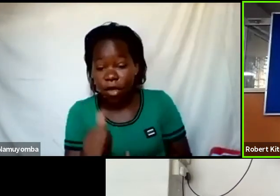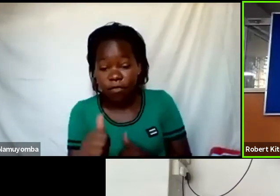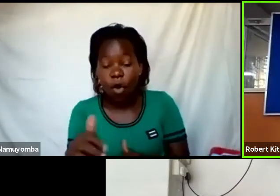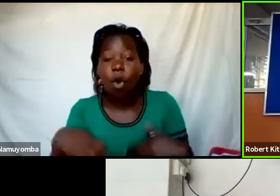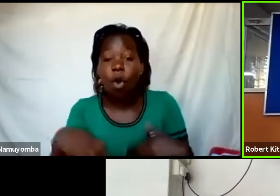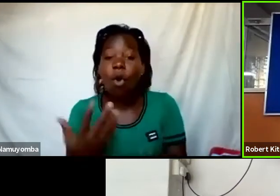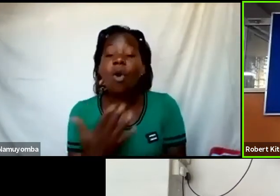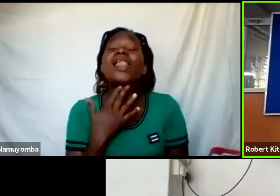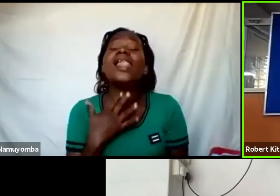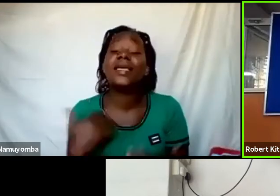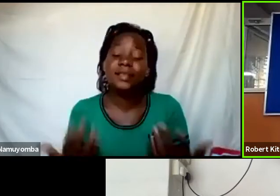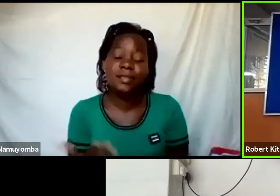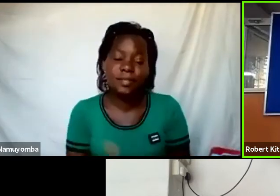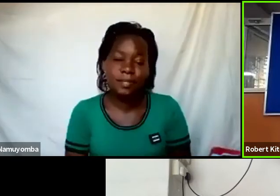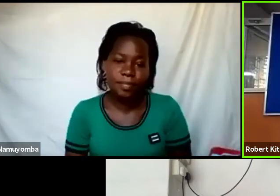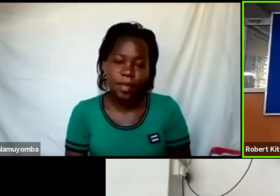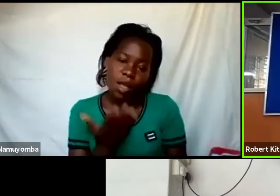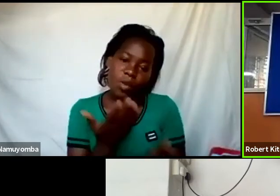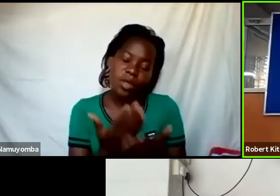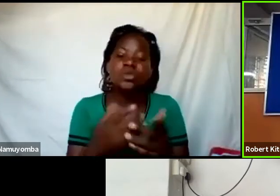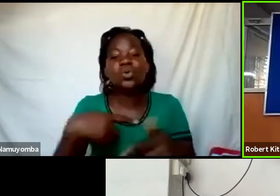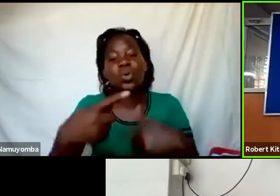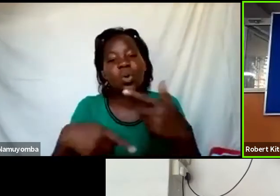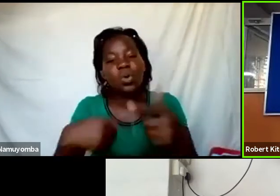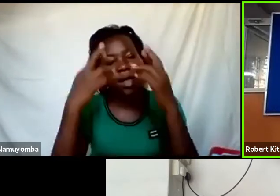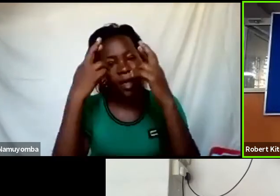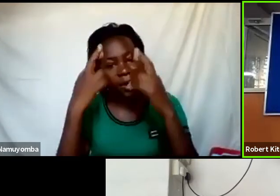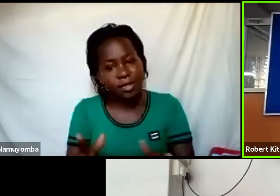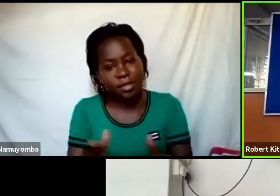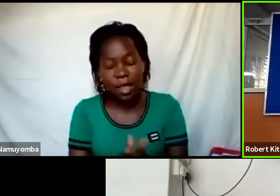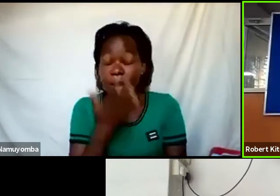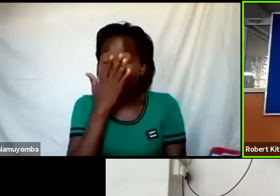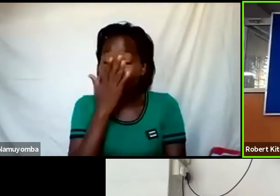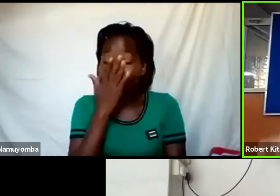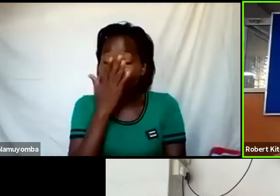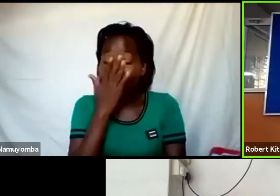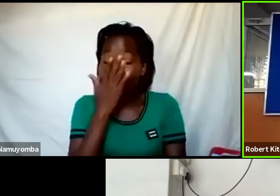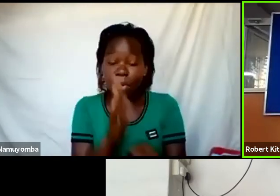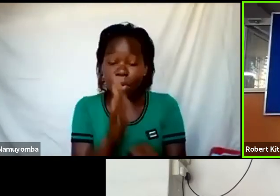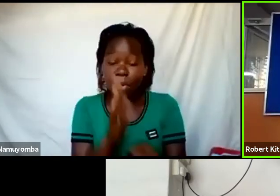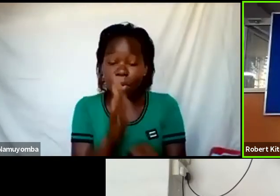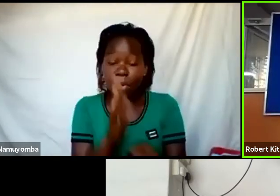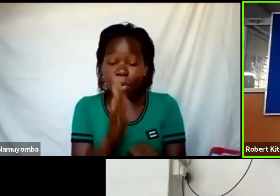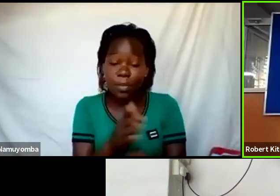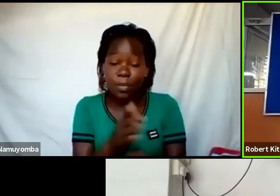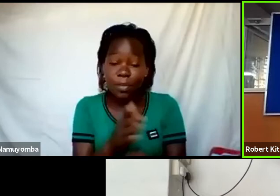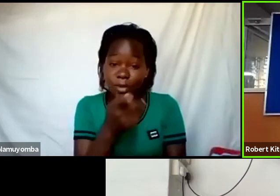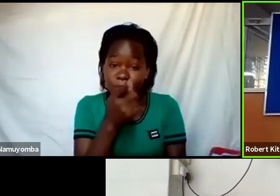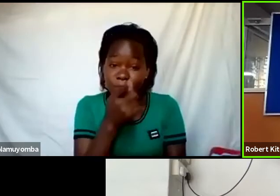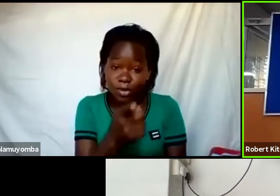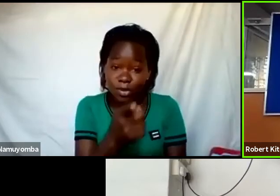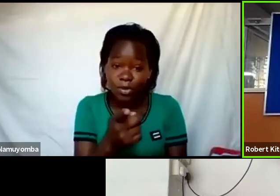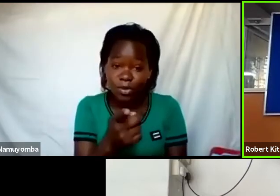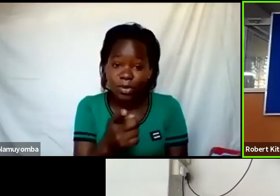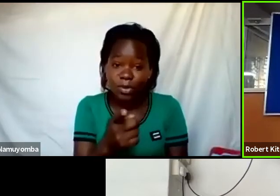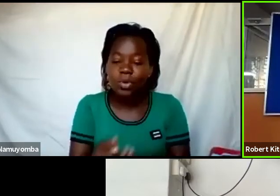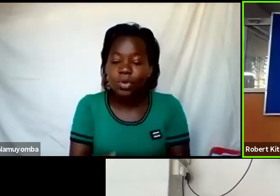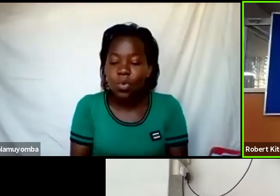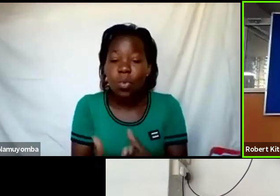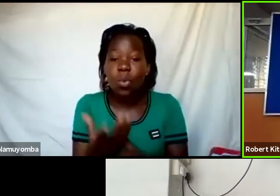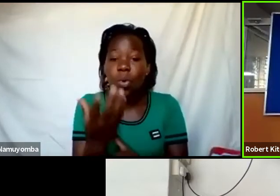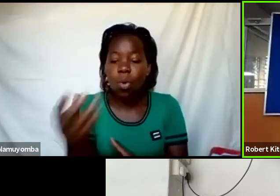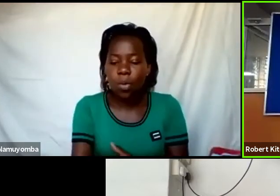5 followers. Please go ahead and start out, and I promise you, you're going to be able to grow your audience. Social media is one as well that gives